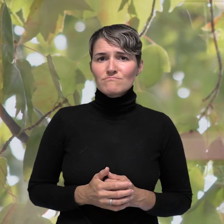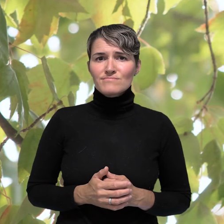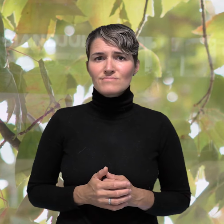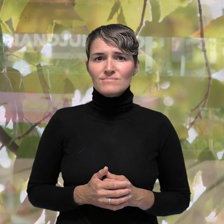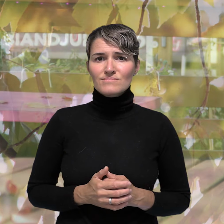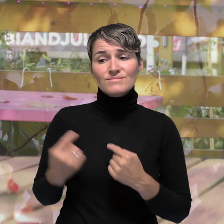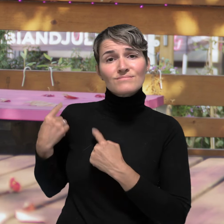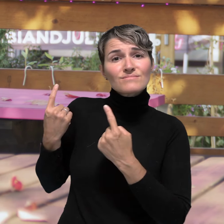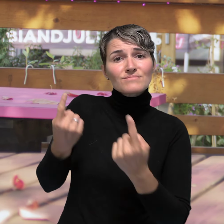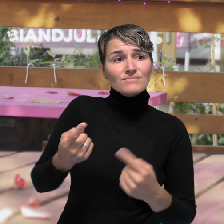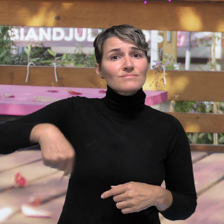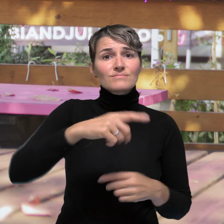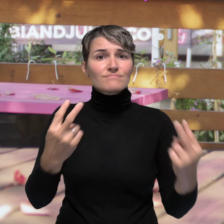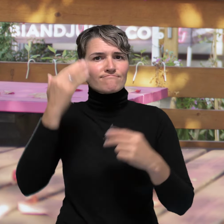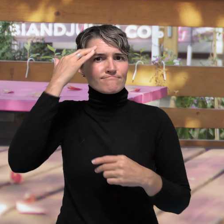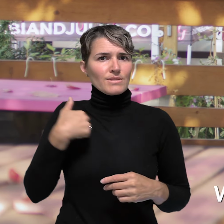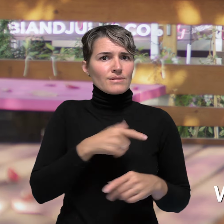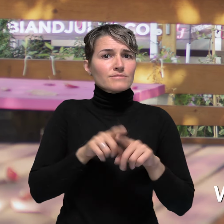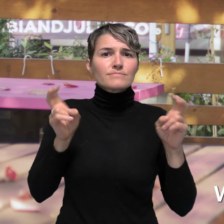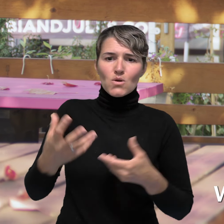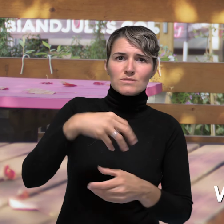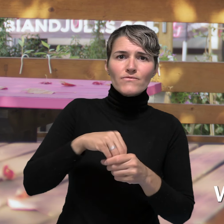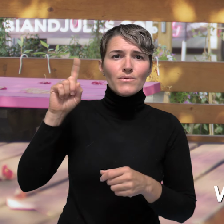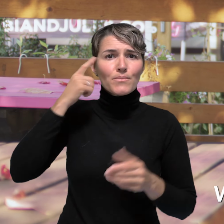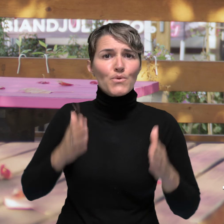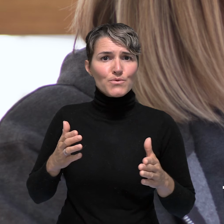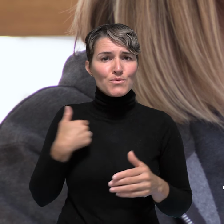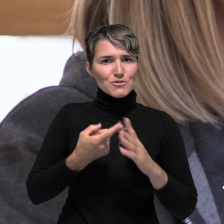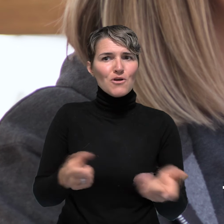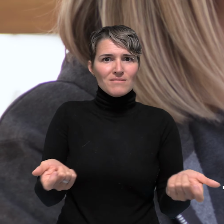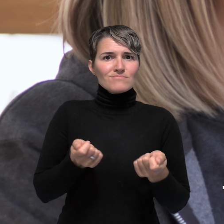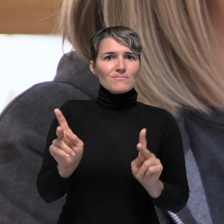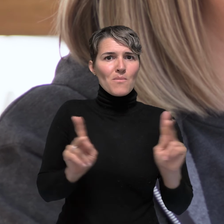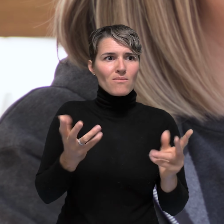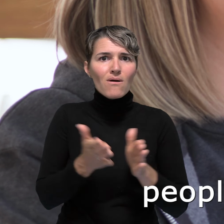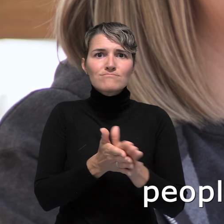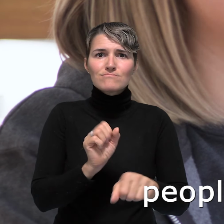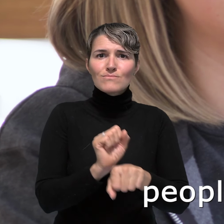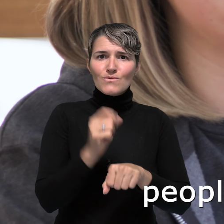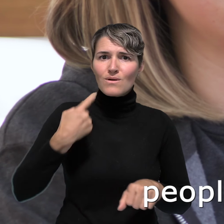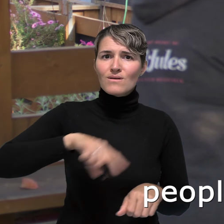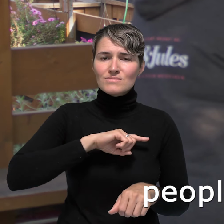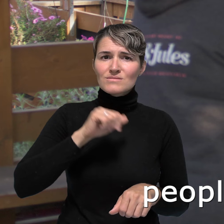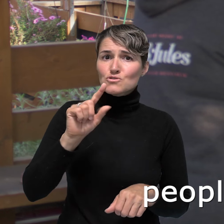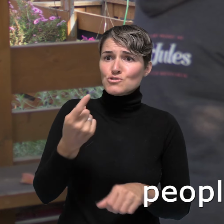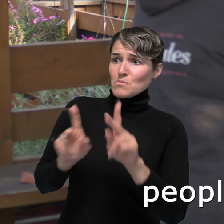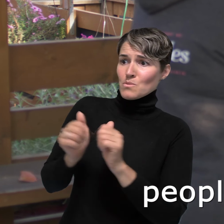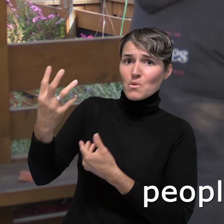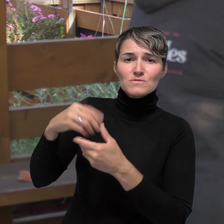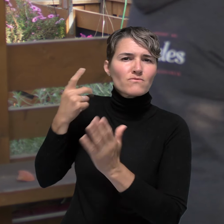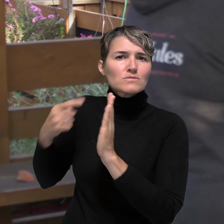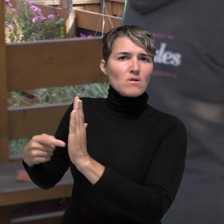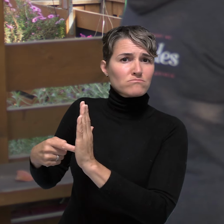the years, as we became known as an inclusive employer, we started to attract people that wanted to work for us. And it wasn't necessarily people that had autism,